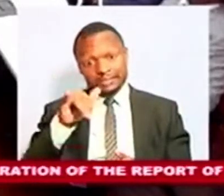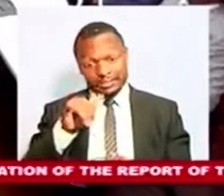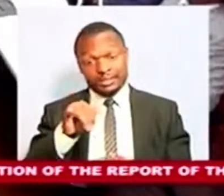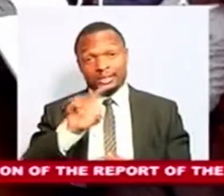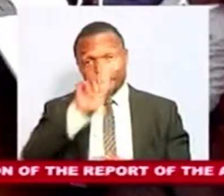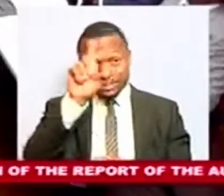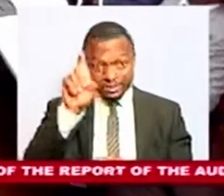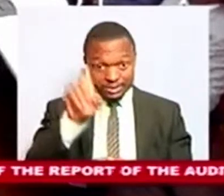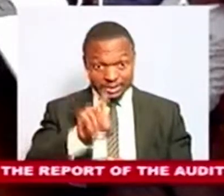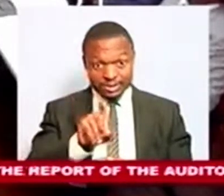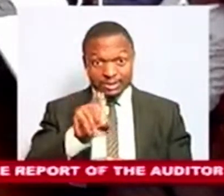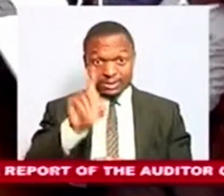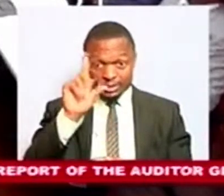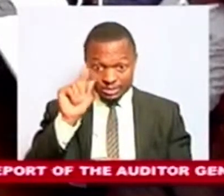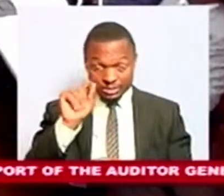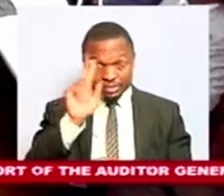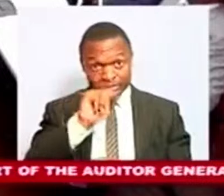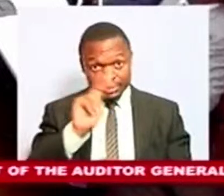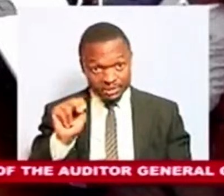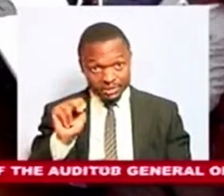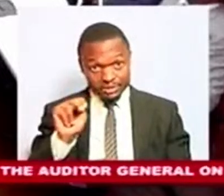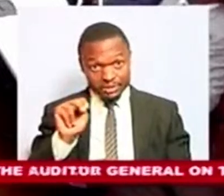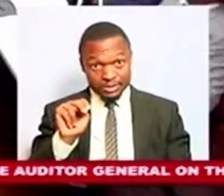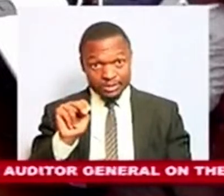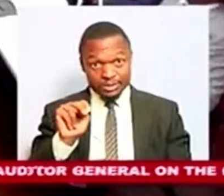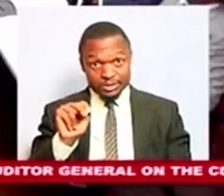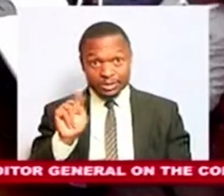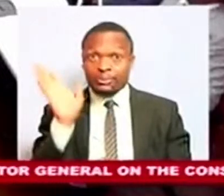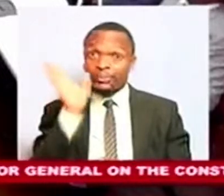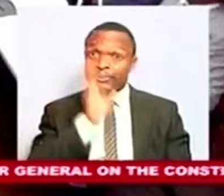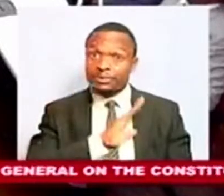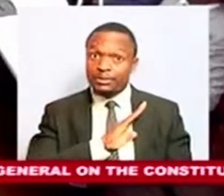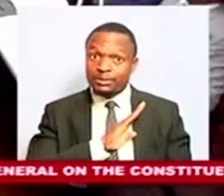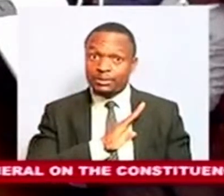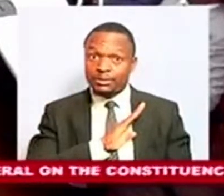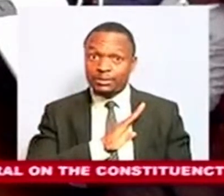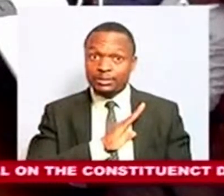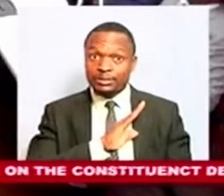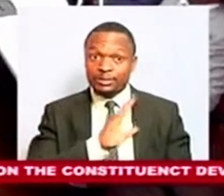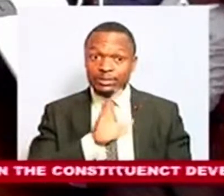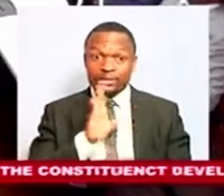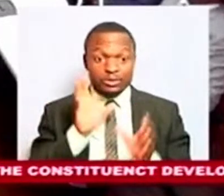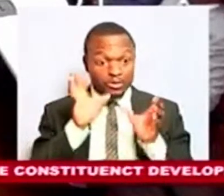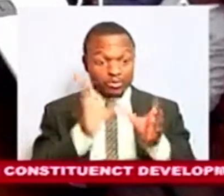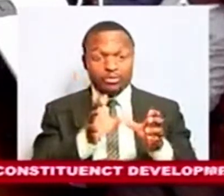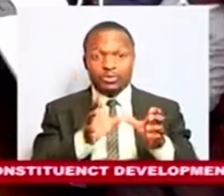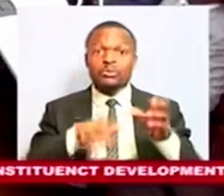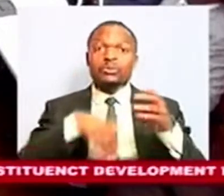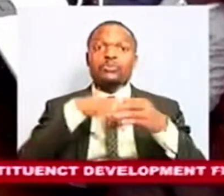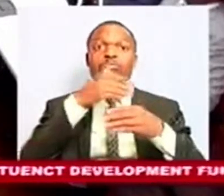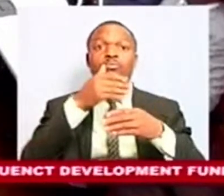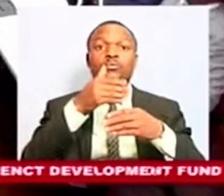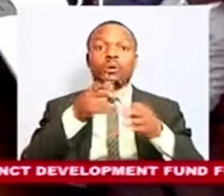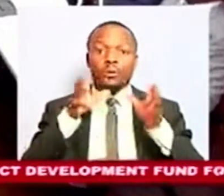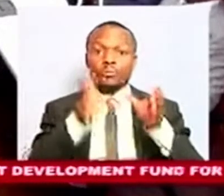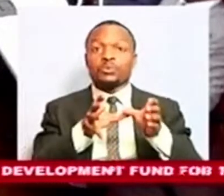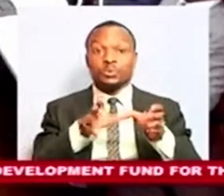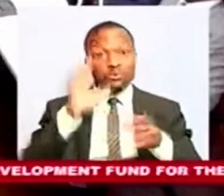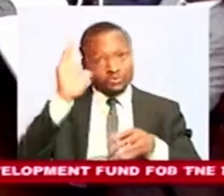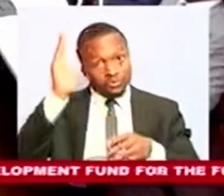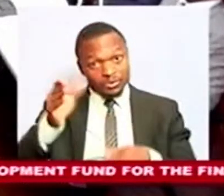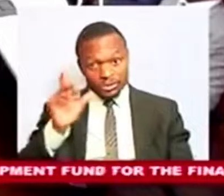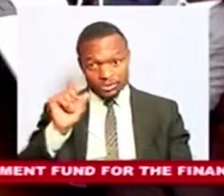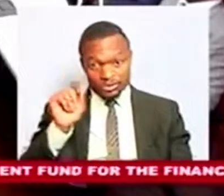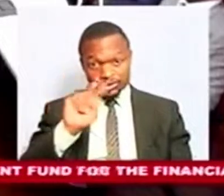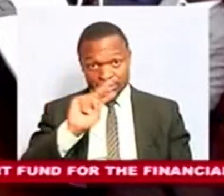question is the 2022 exhausted? So it has been pushed forward to 2023. That's what I'm asking. Yes.